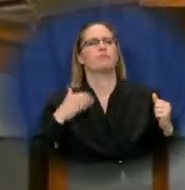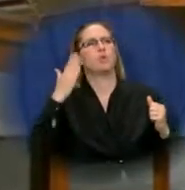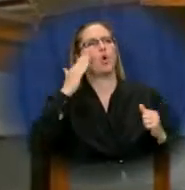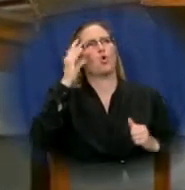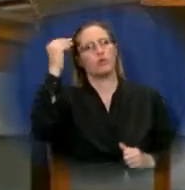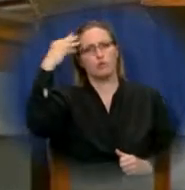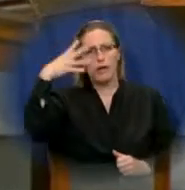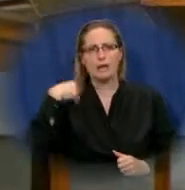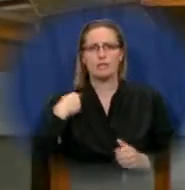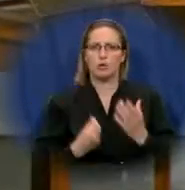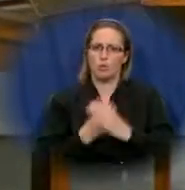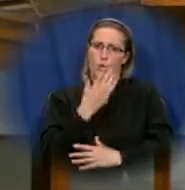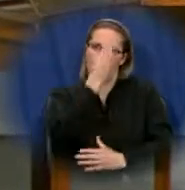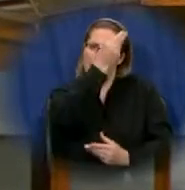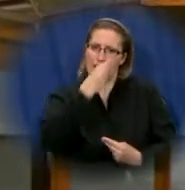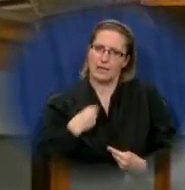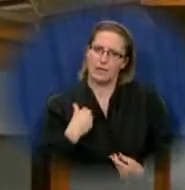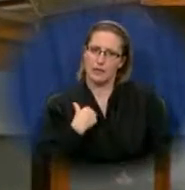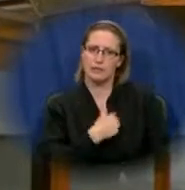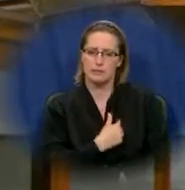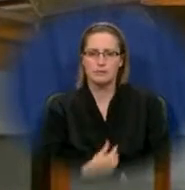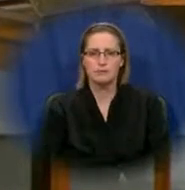grow.